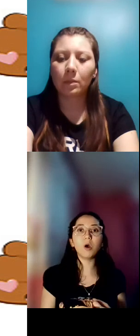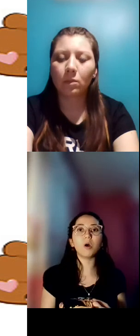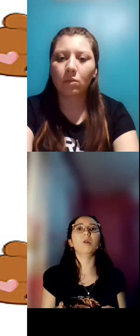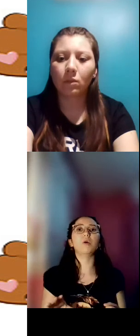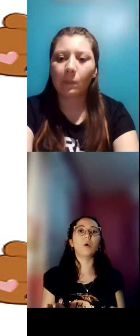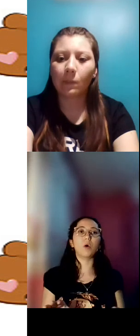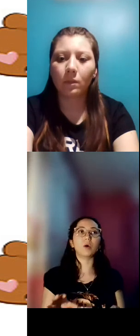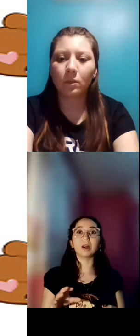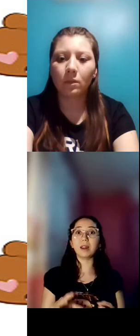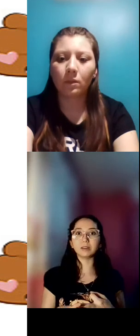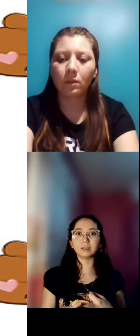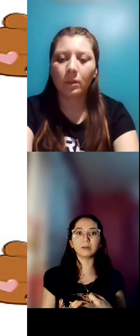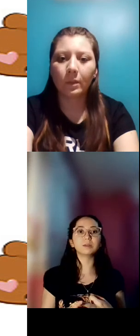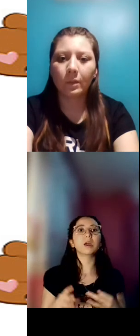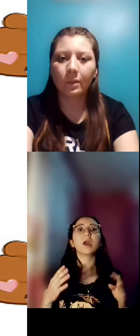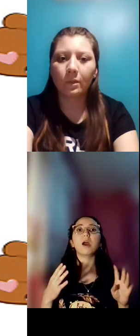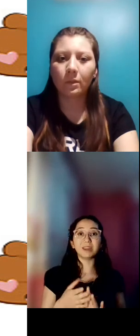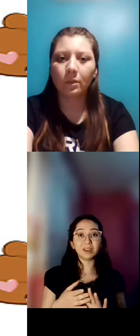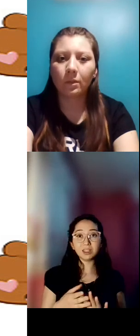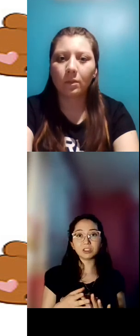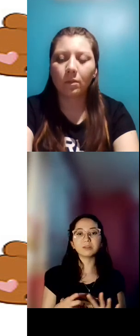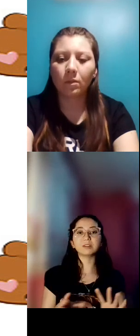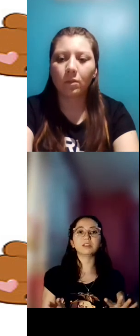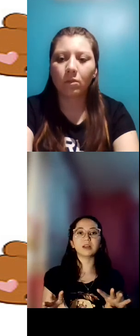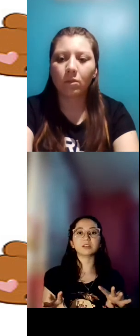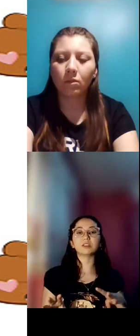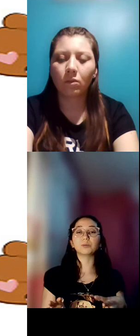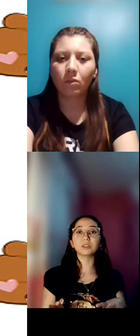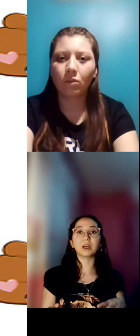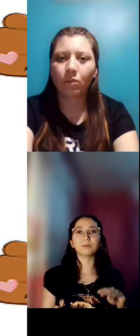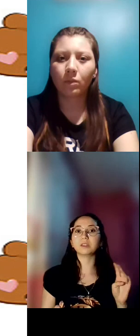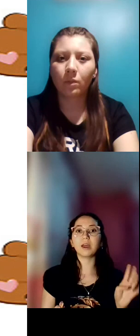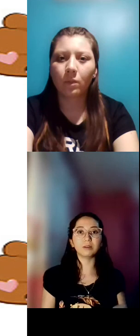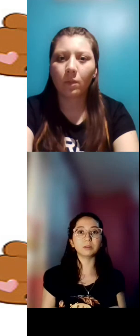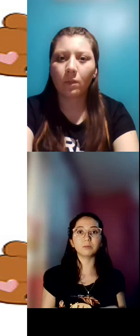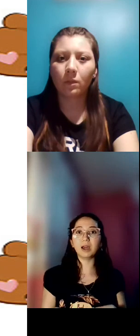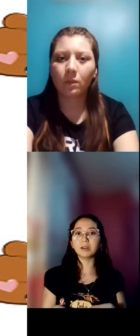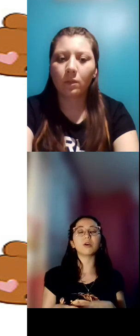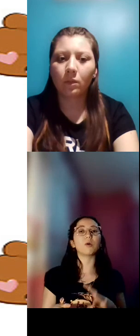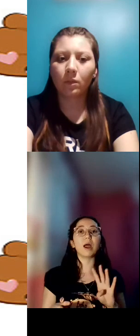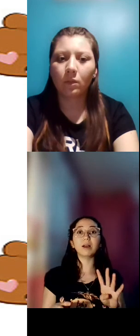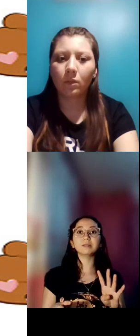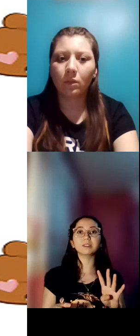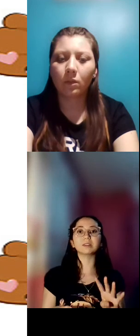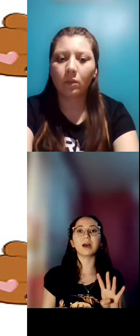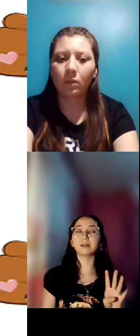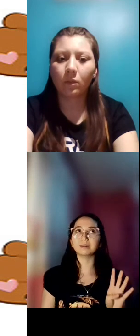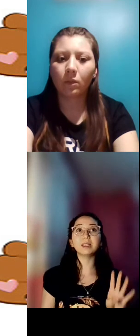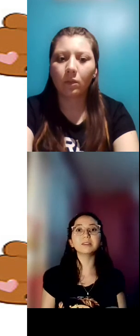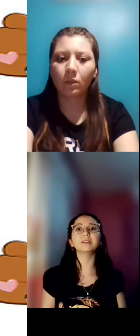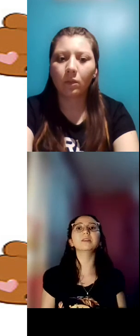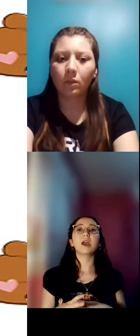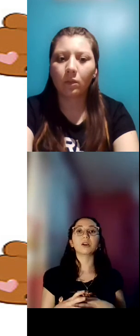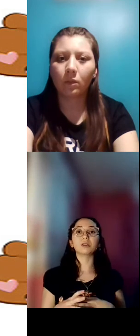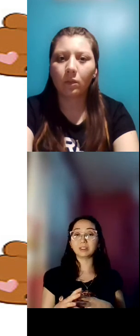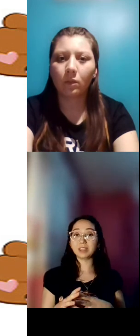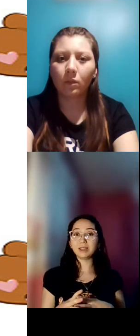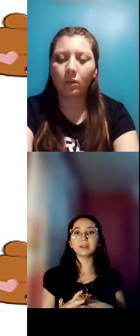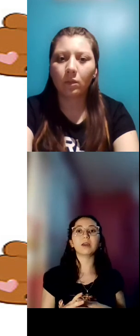of alcohol or laxatives, medications such as sometimes antibiotic or